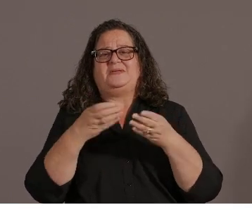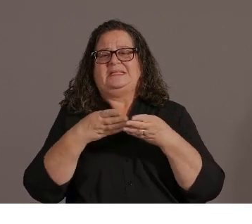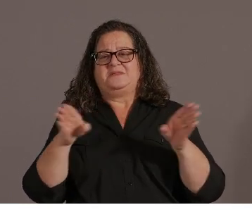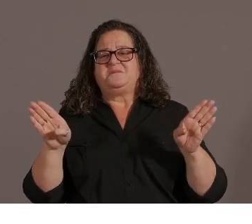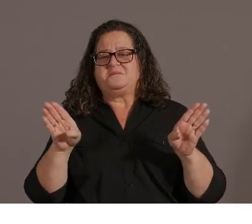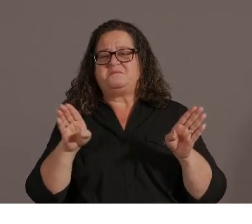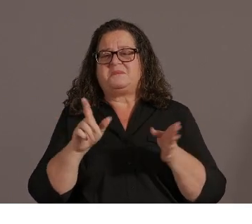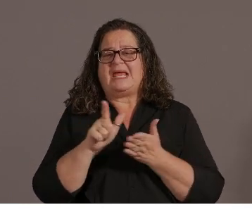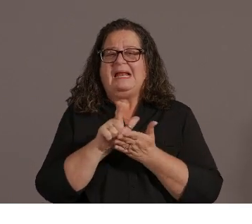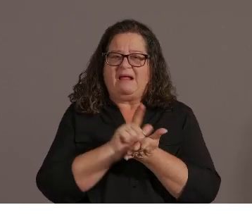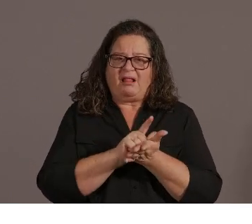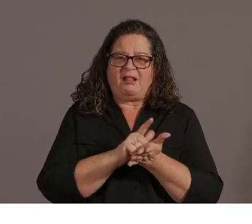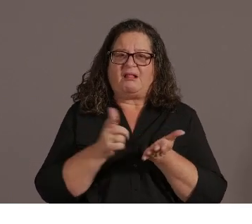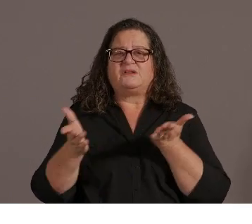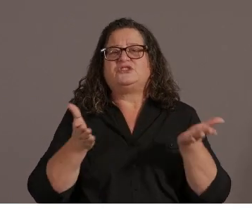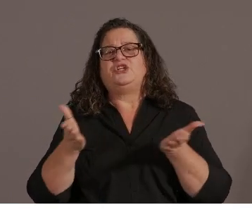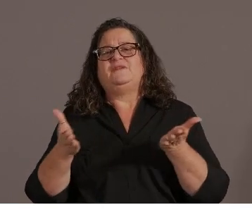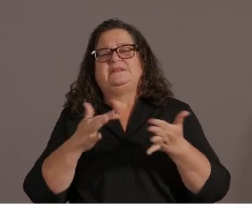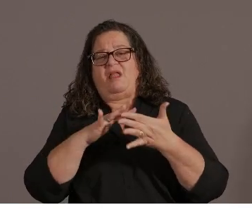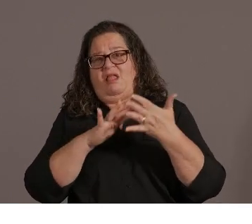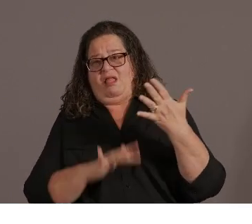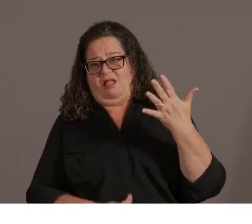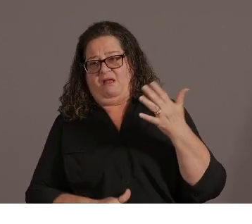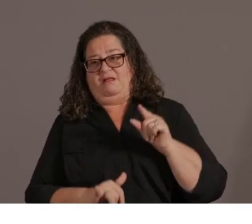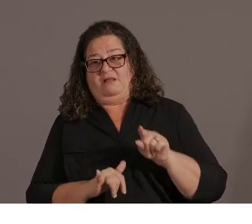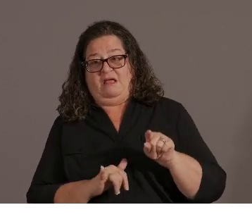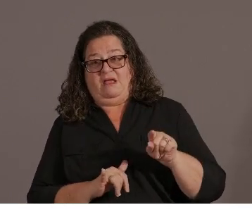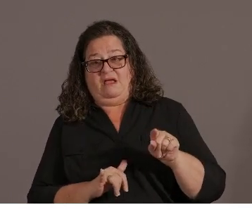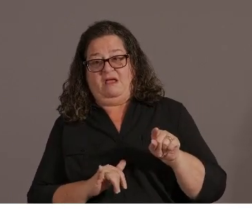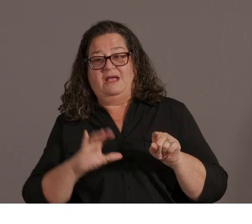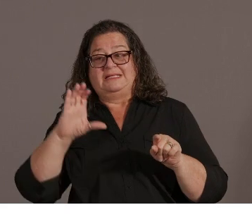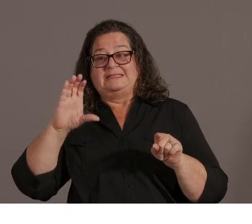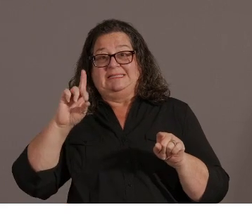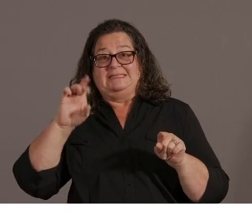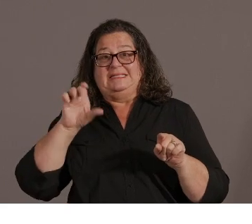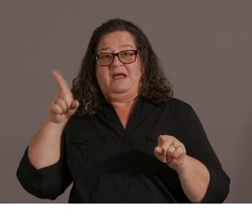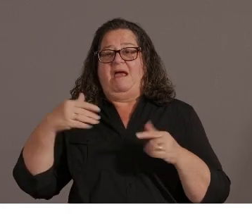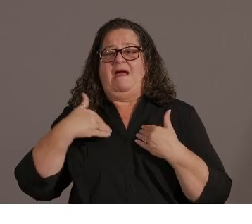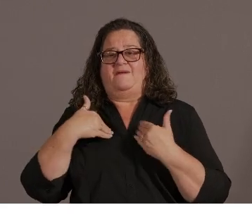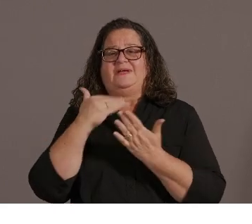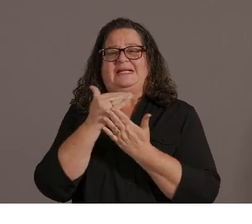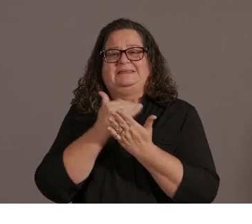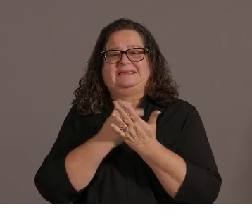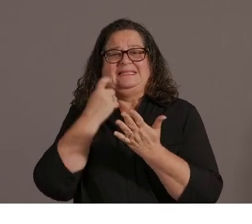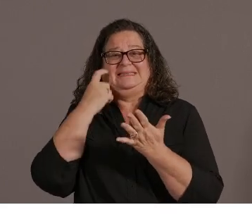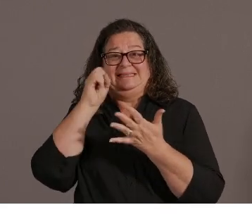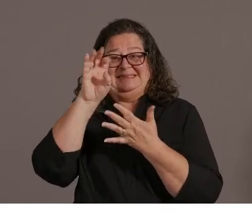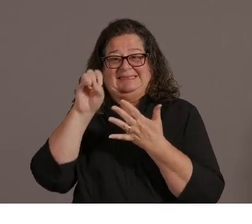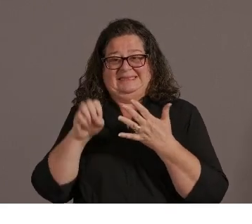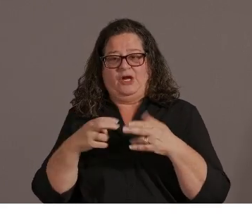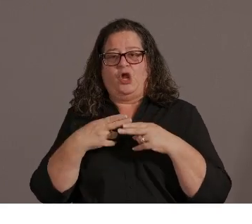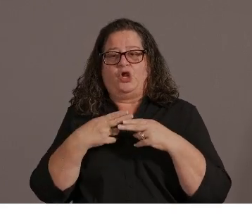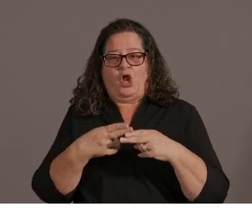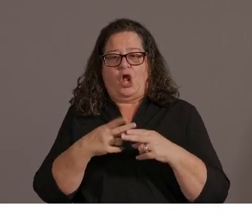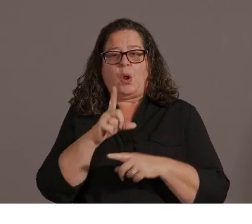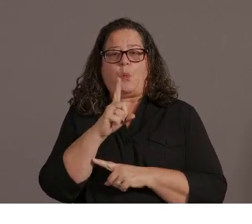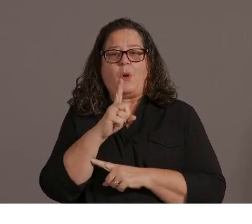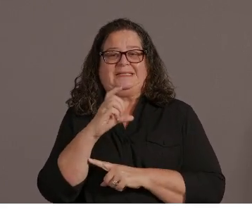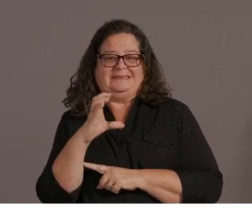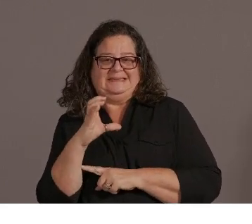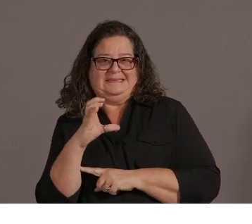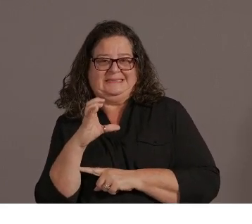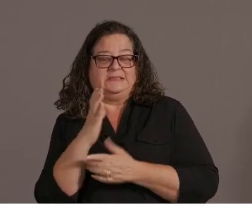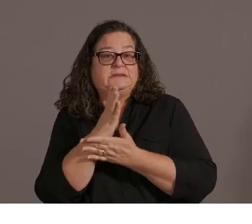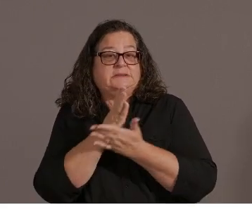CDC website, they break those out by being 1C essential workers or 1B essential workers. Based